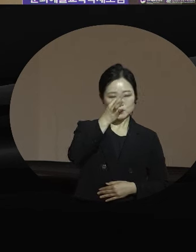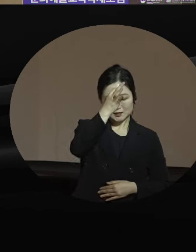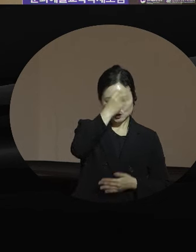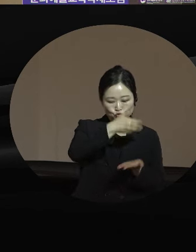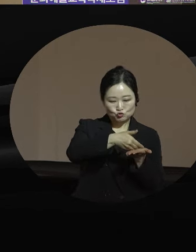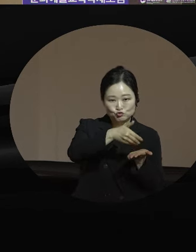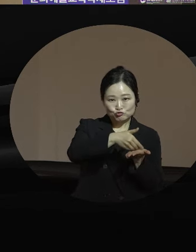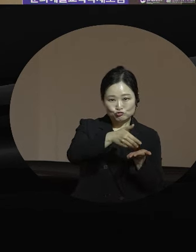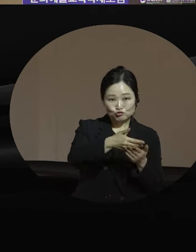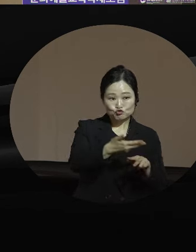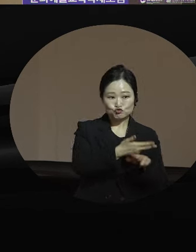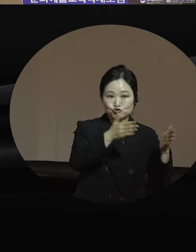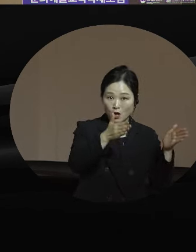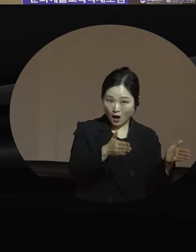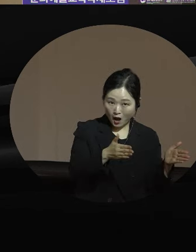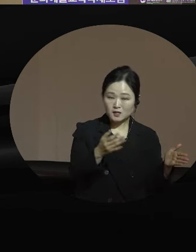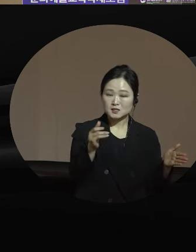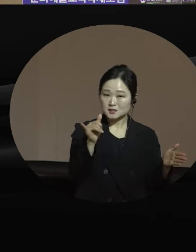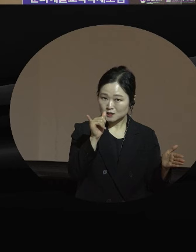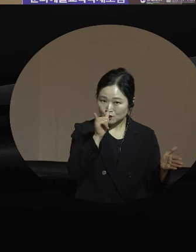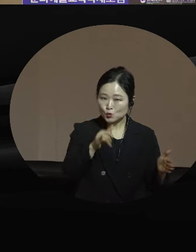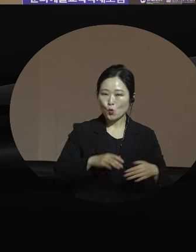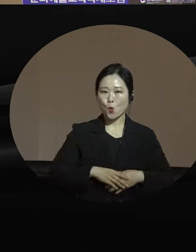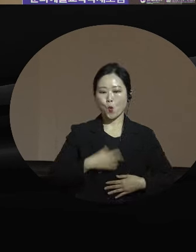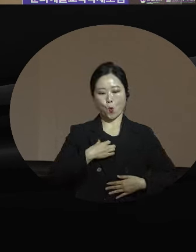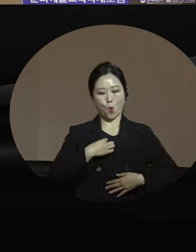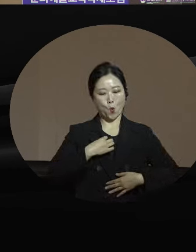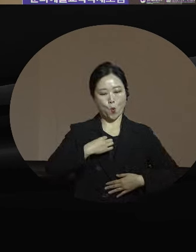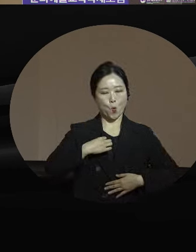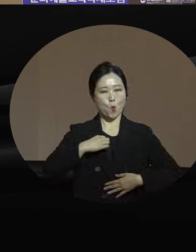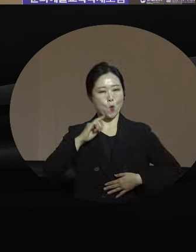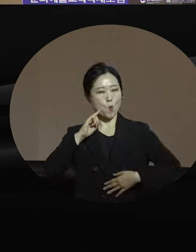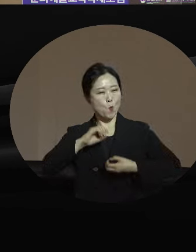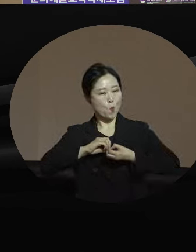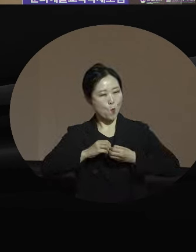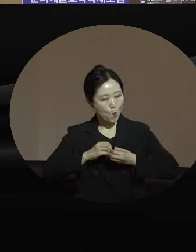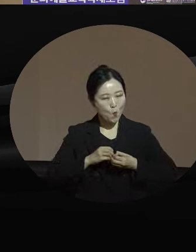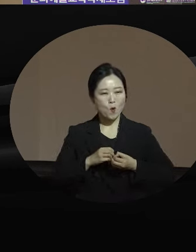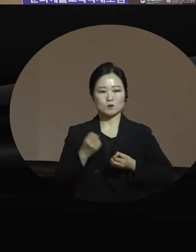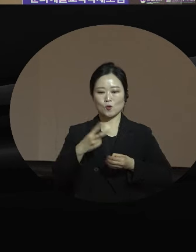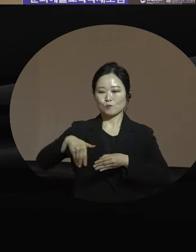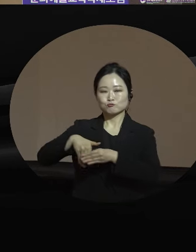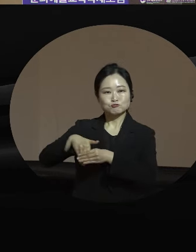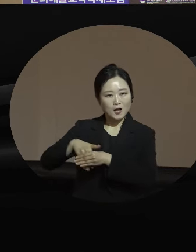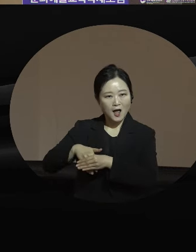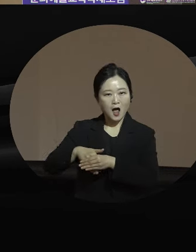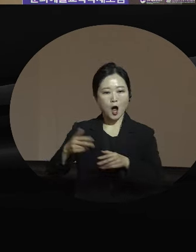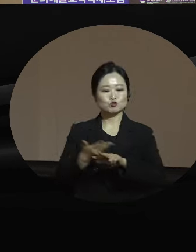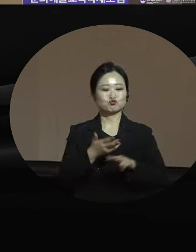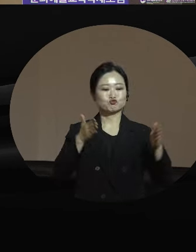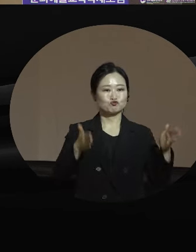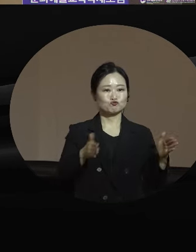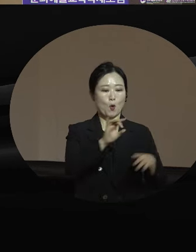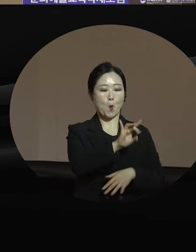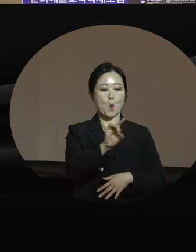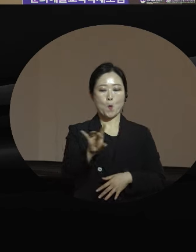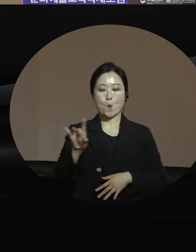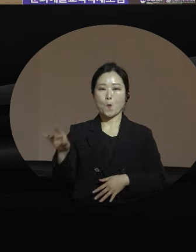literature week. For example, the art week we organized the last